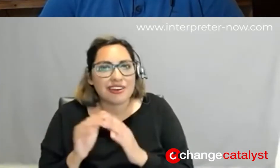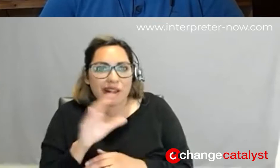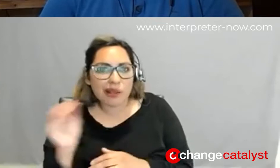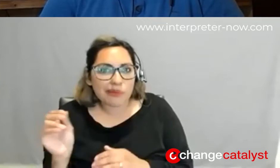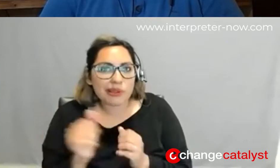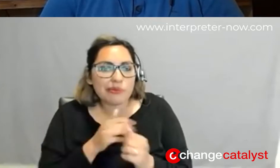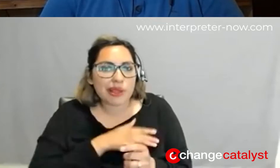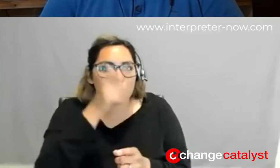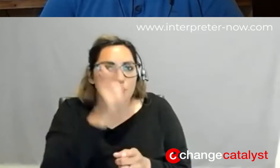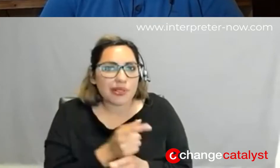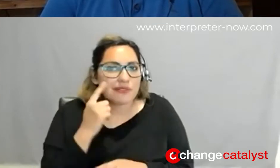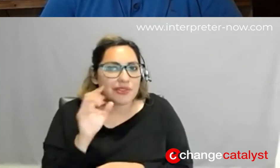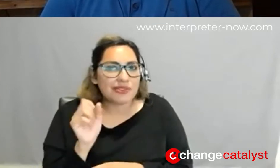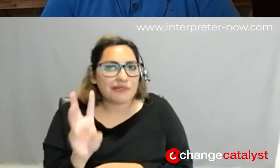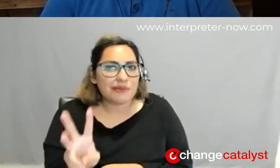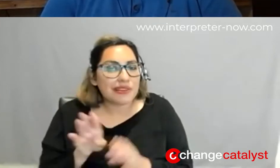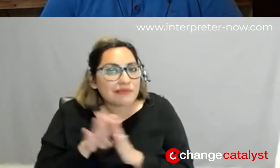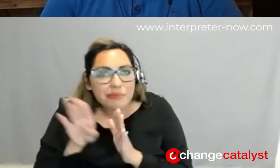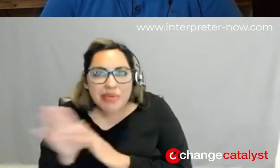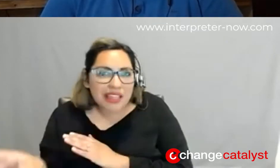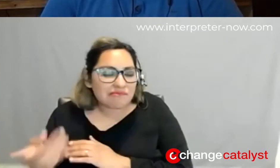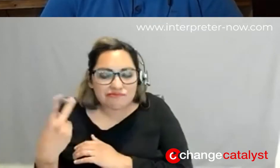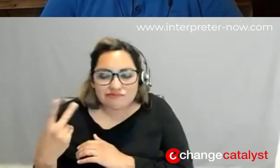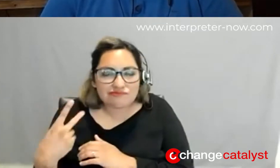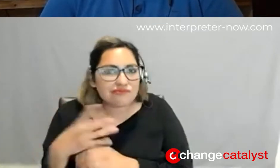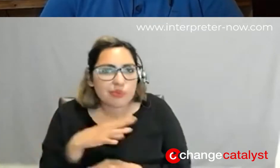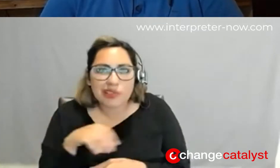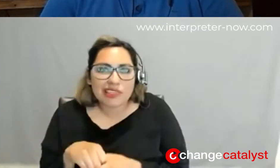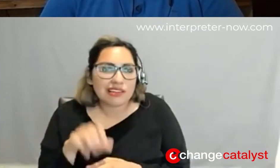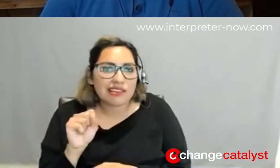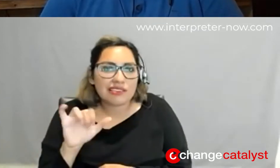in software development. We did all sorts of stuff in Silicon Valley,